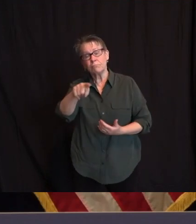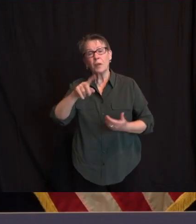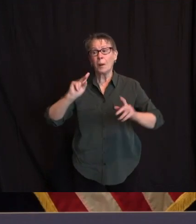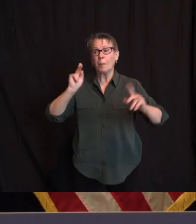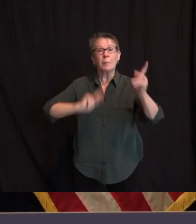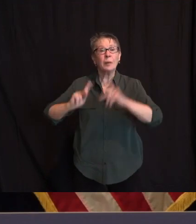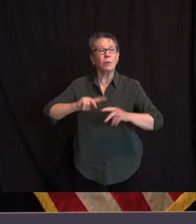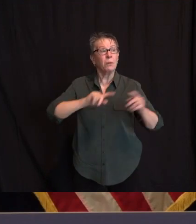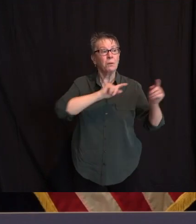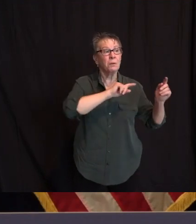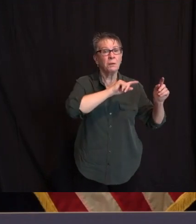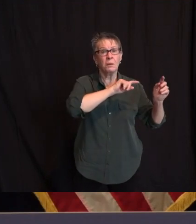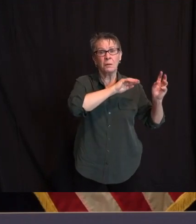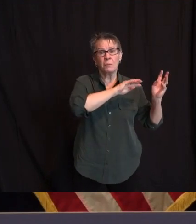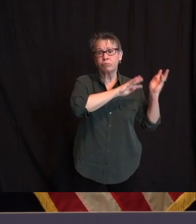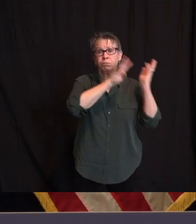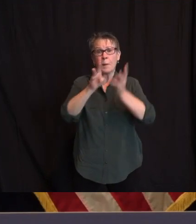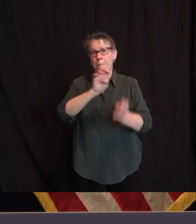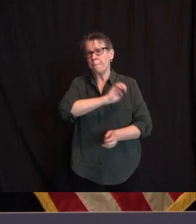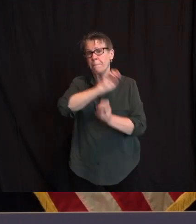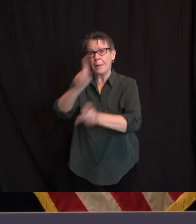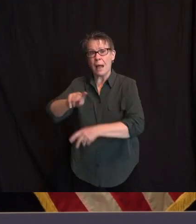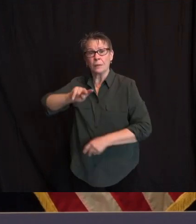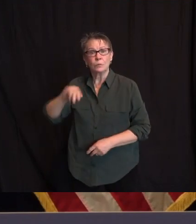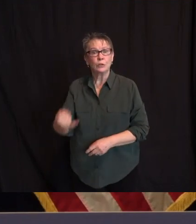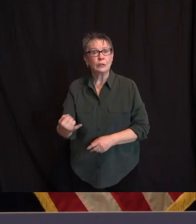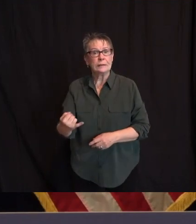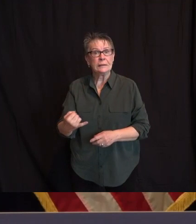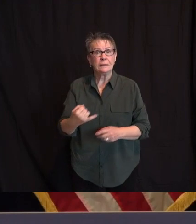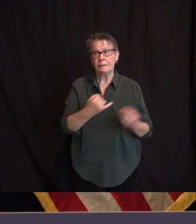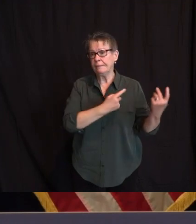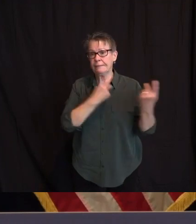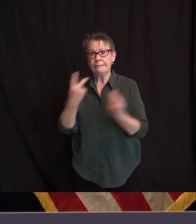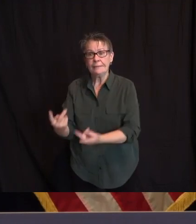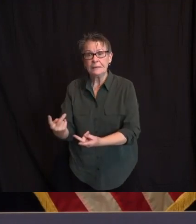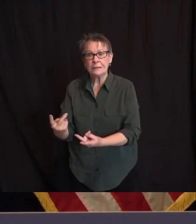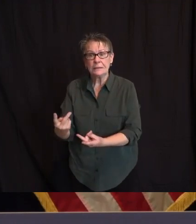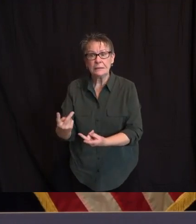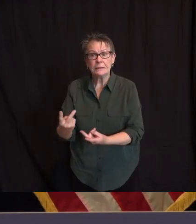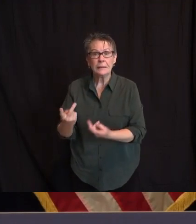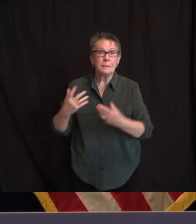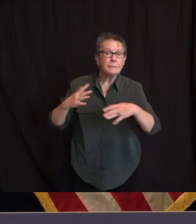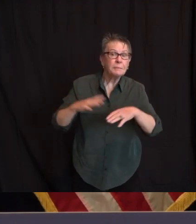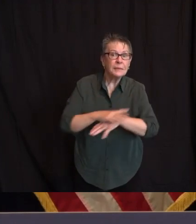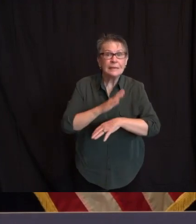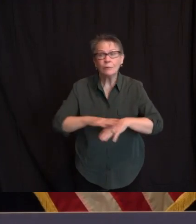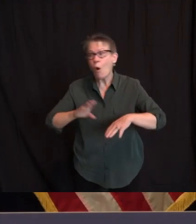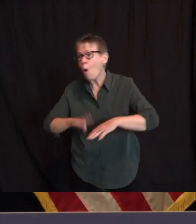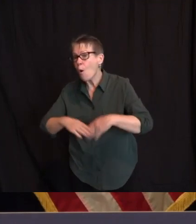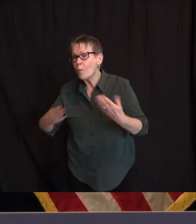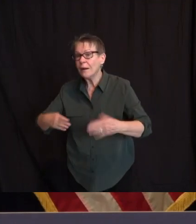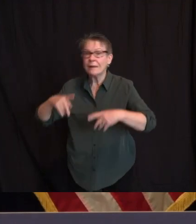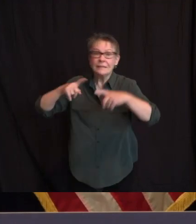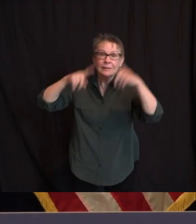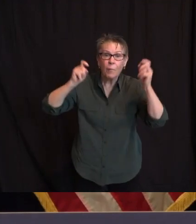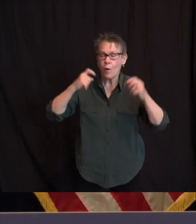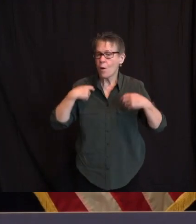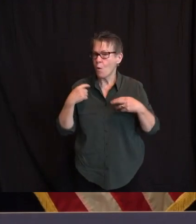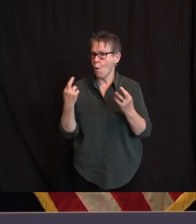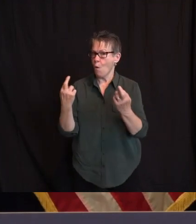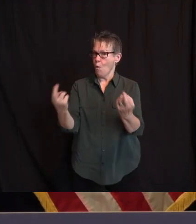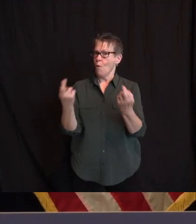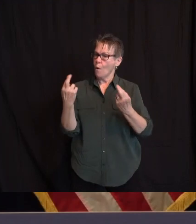the summer session comes around. But again, repeat right now, please stay in your primary residence. The shore